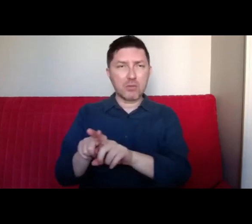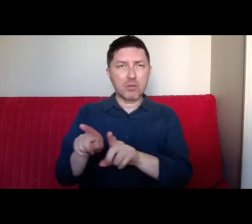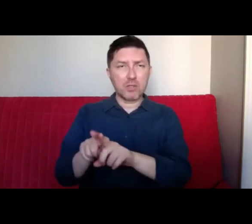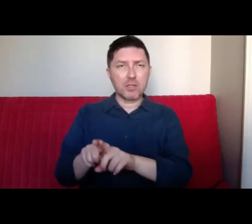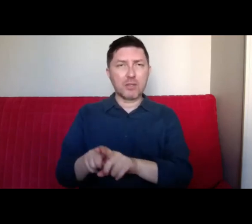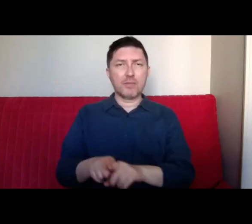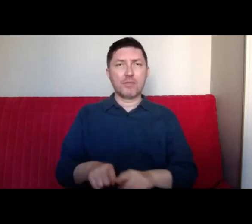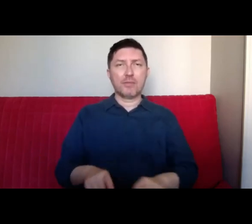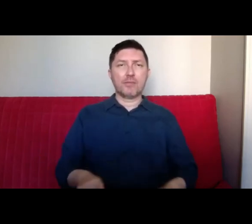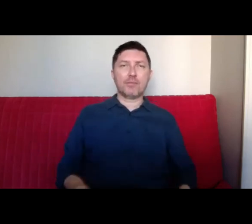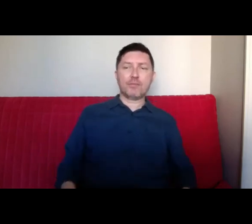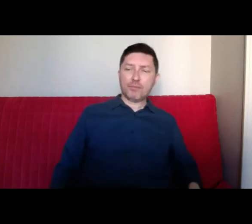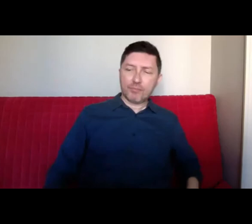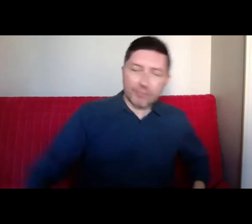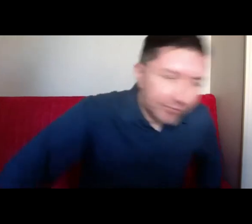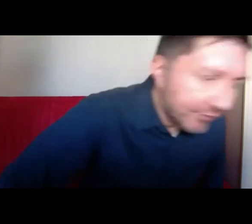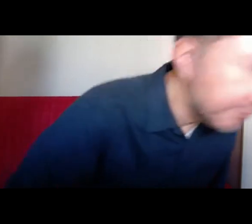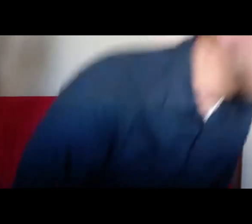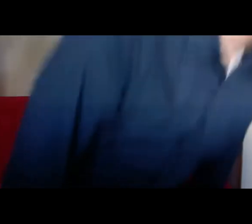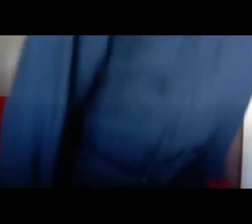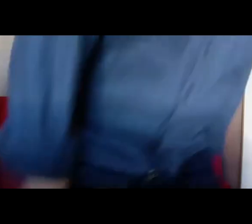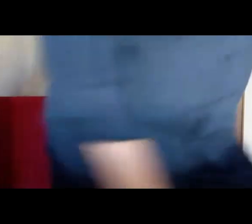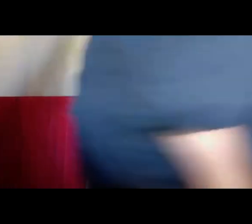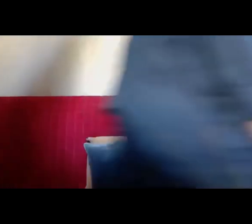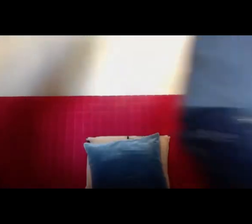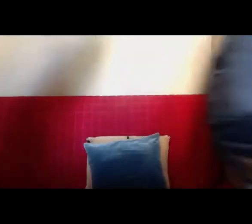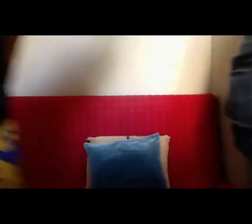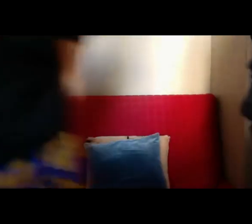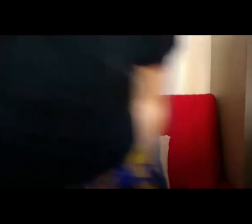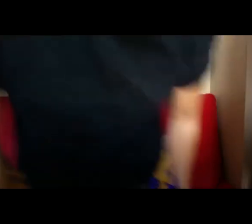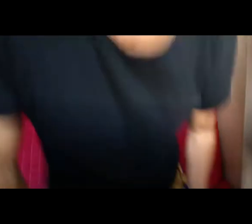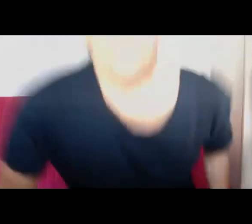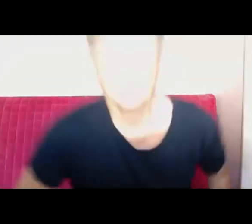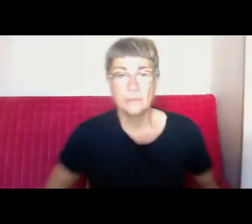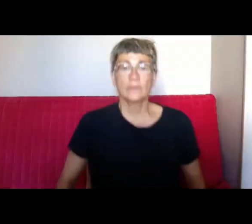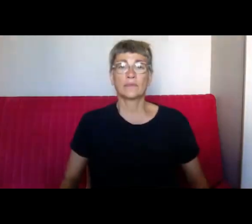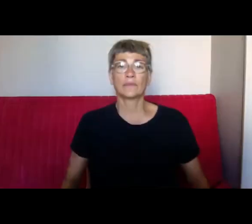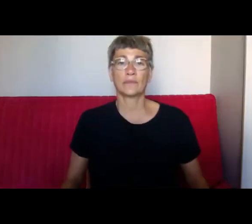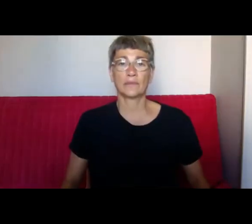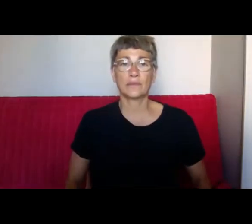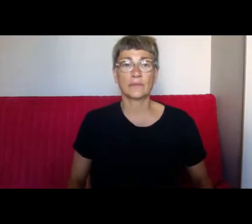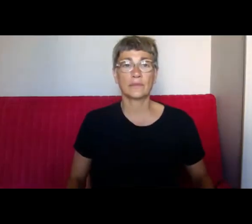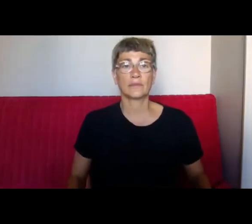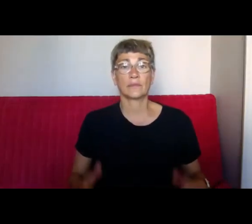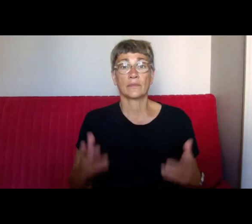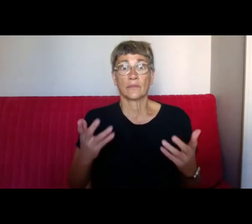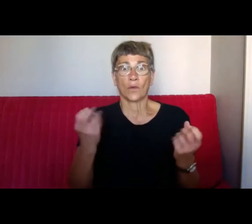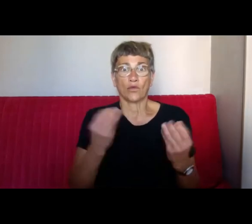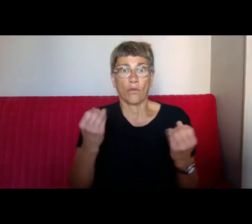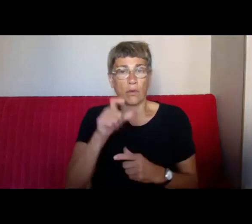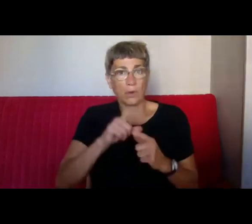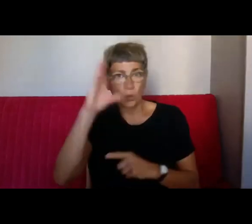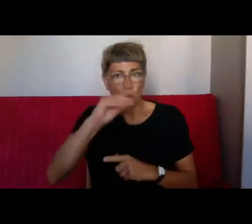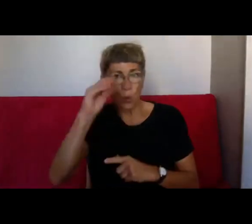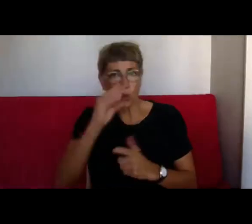that they would have lost the support from our centers because of the pandemic, and